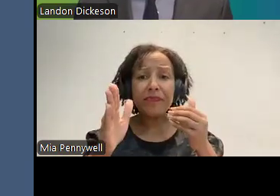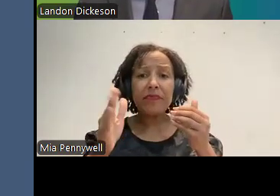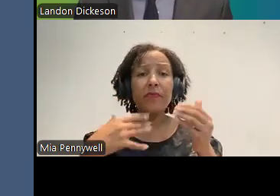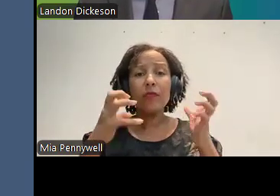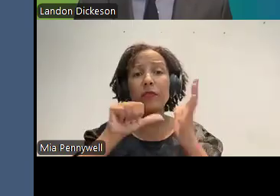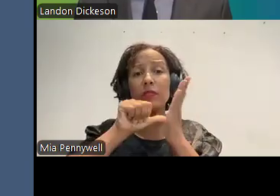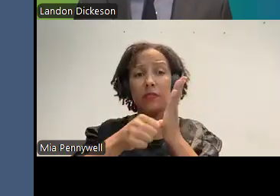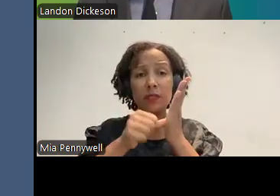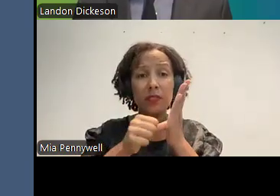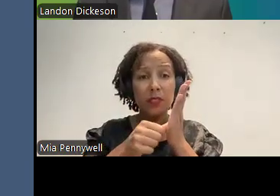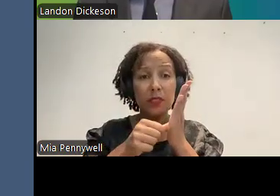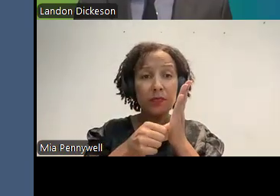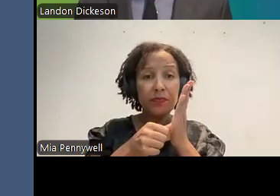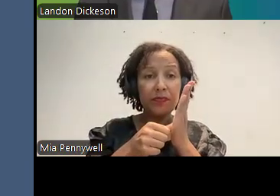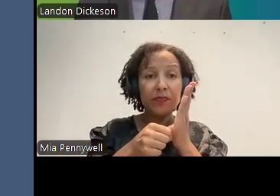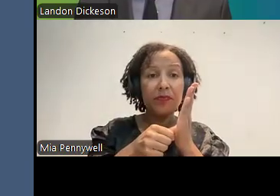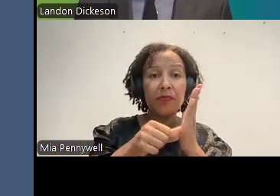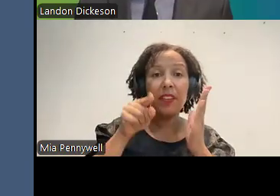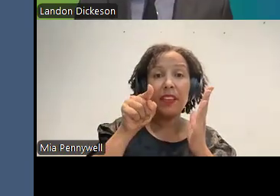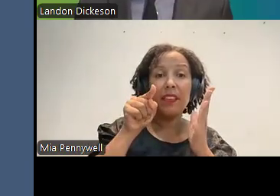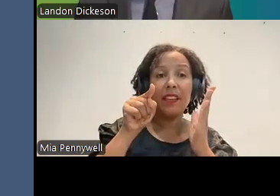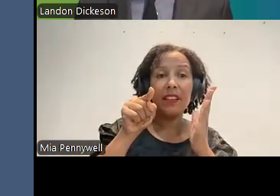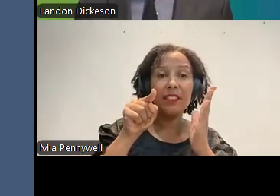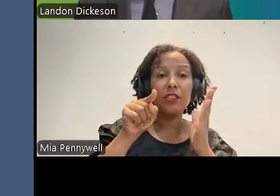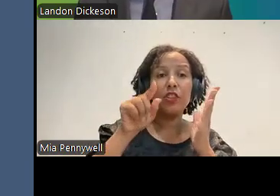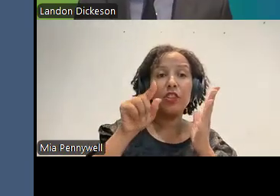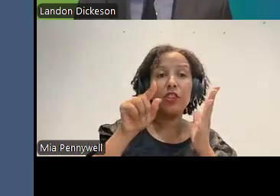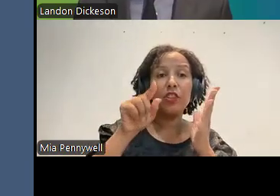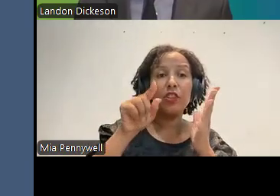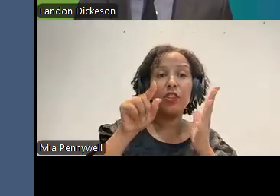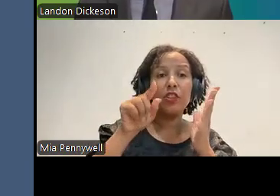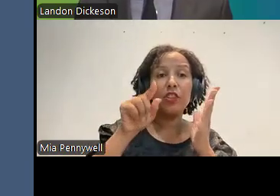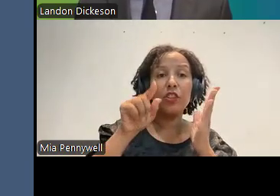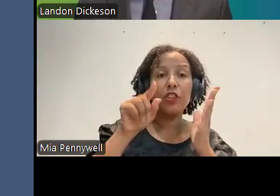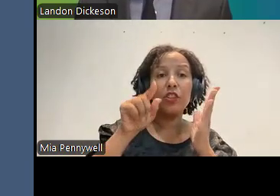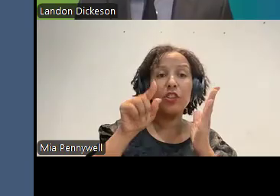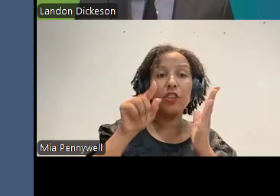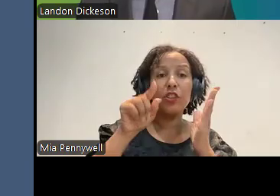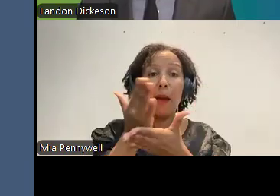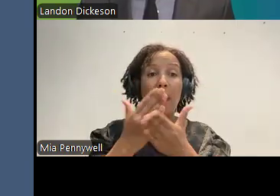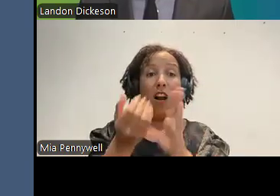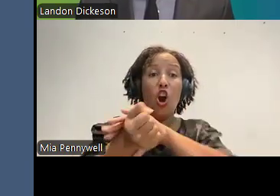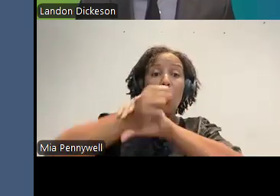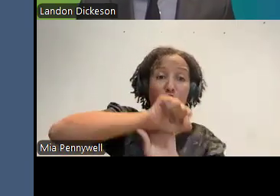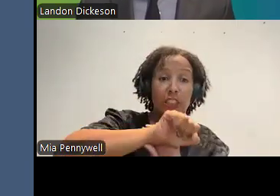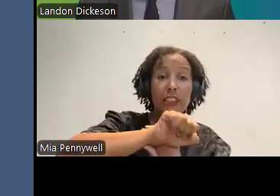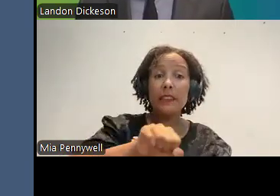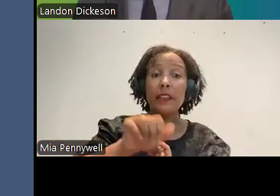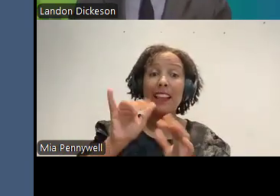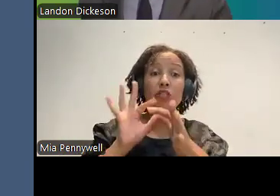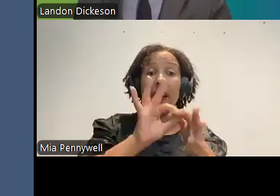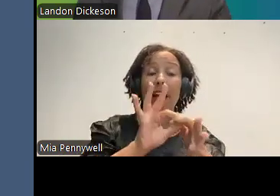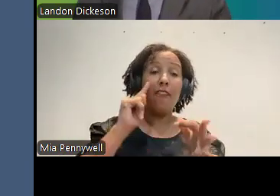the force, fraud, or coercion component because that does have to be proven up as it relates to adults, does not have to be proven